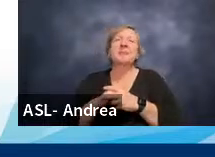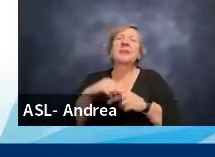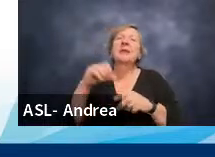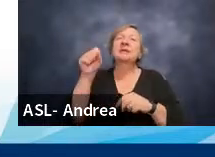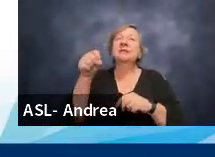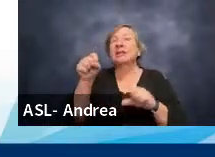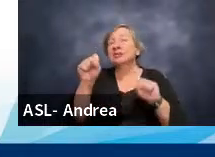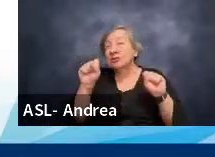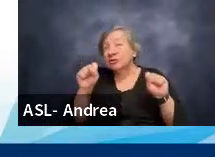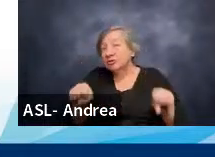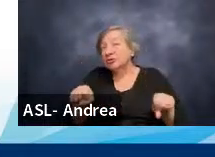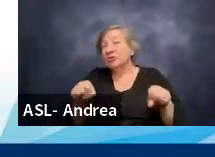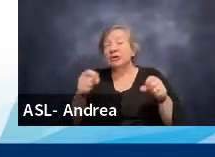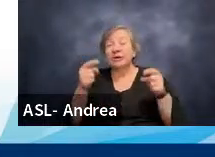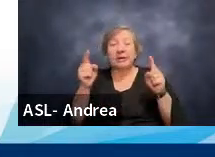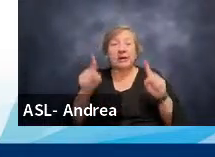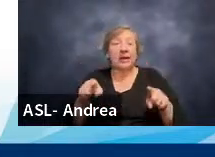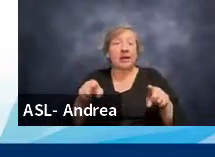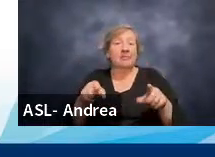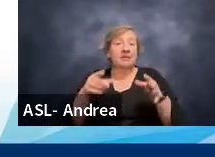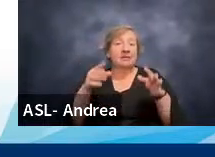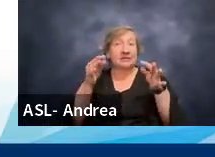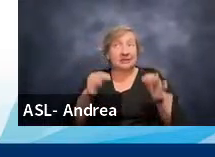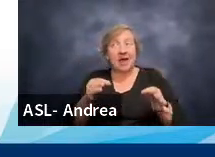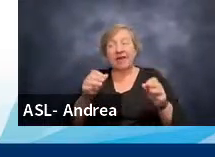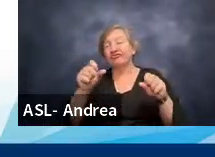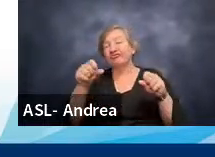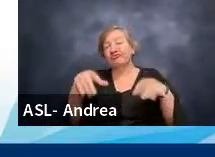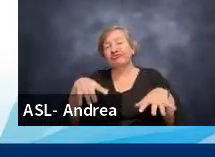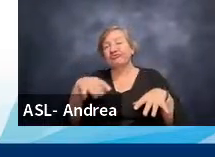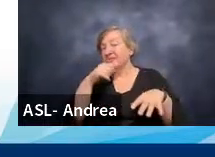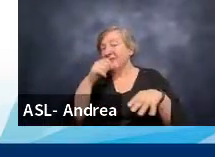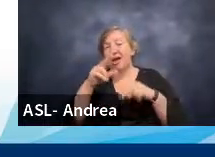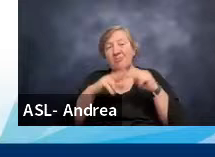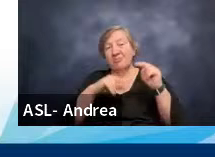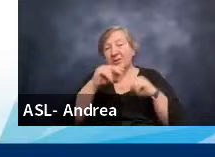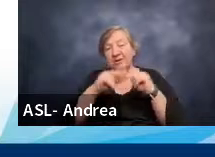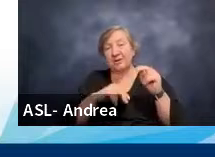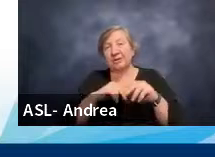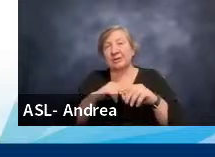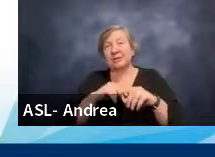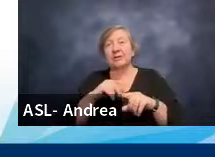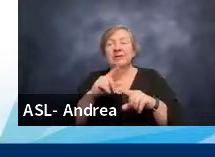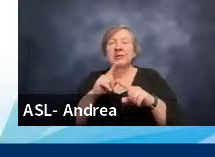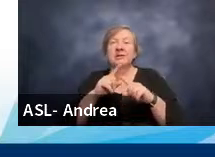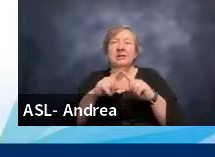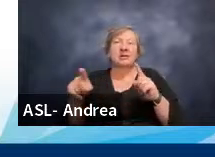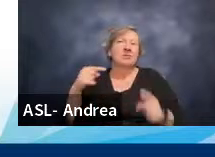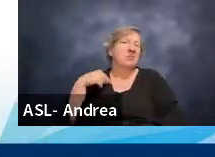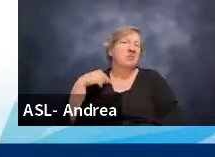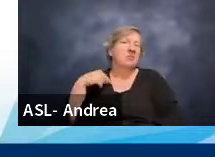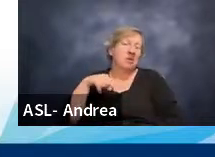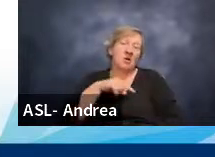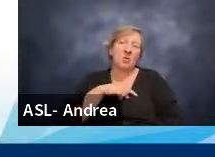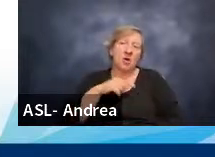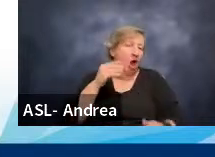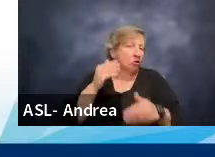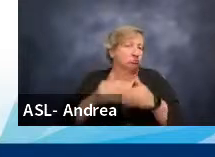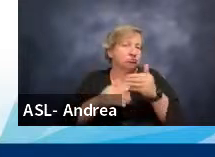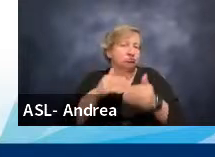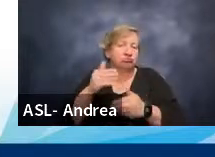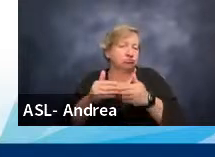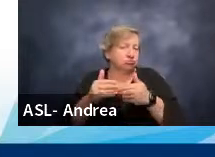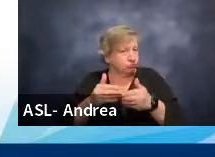always be a decision to not build the project, but we are certainly advancing the